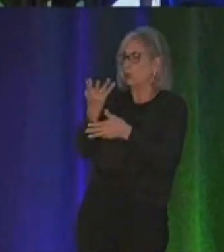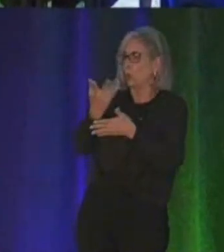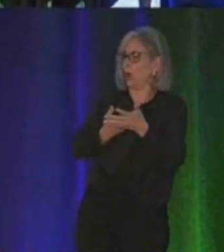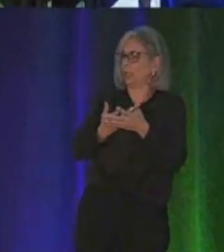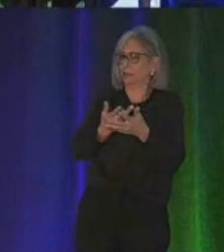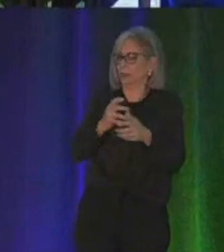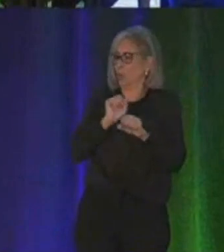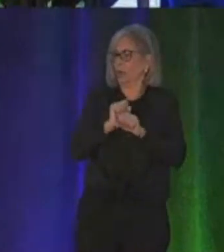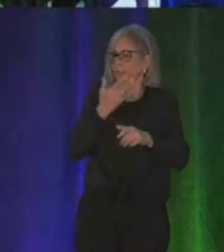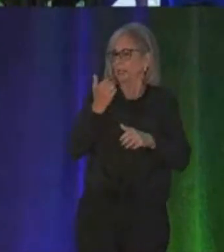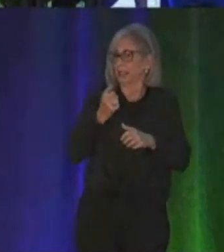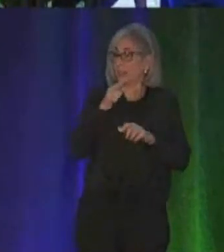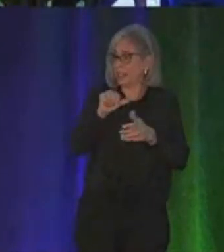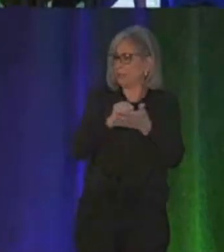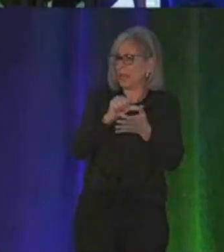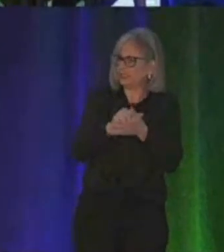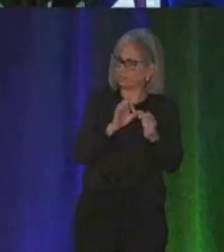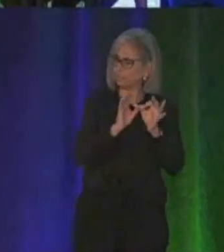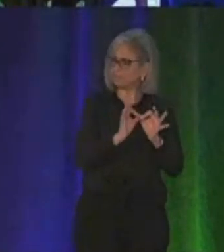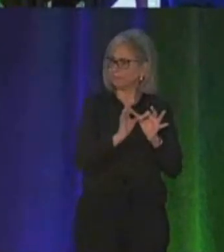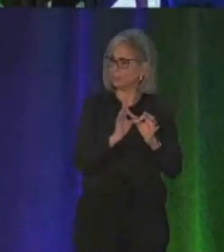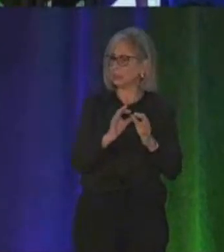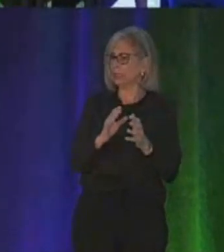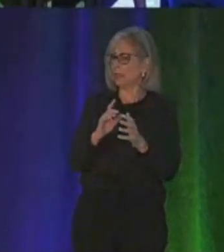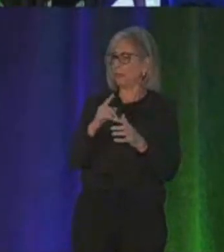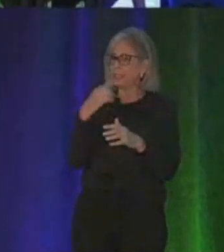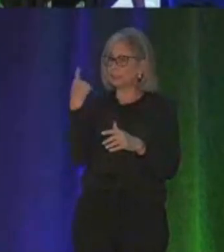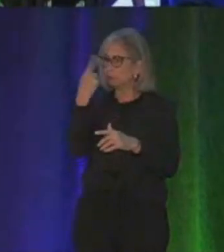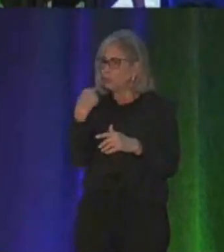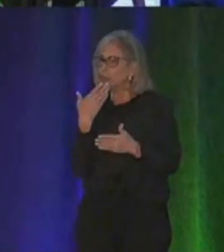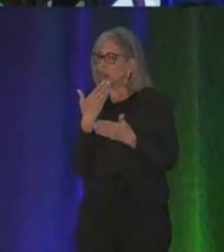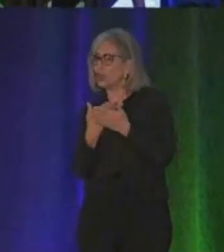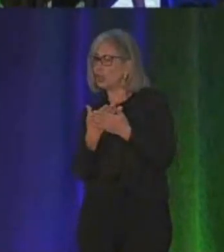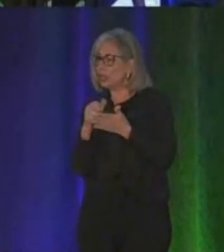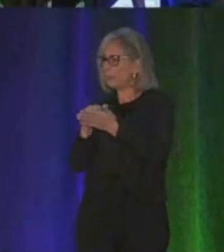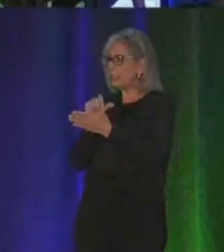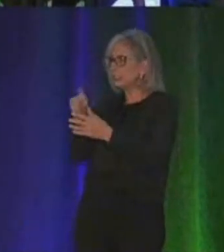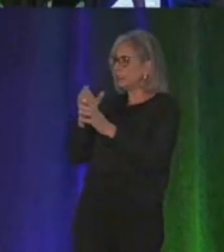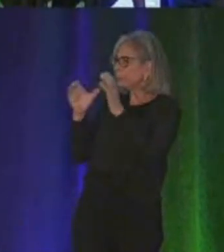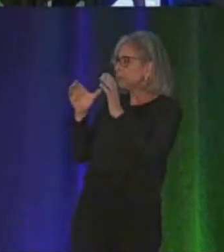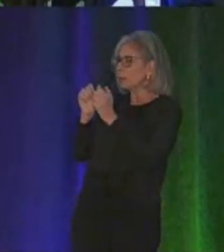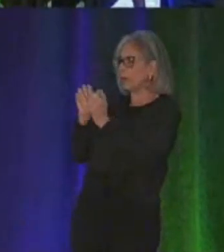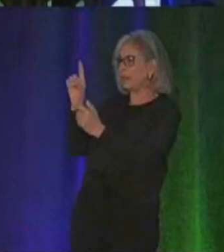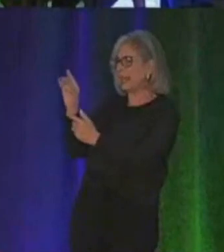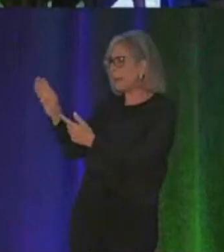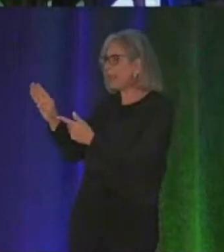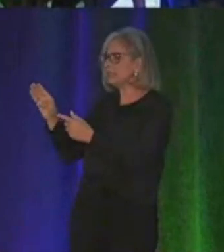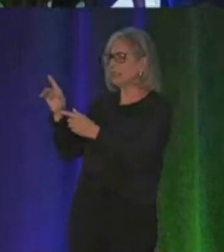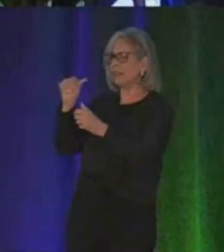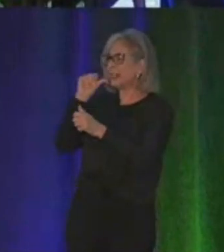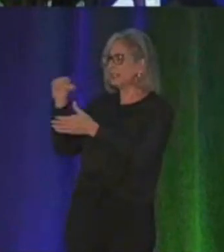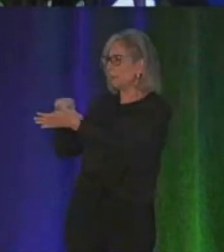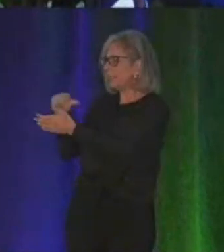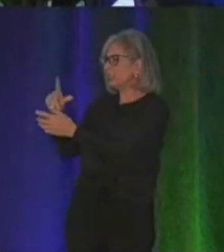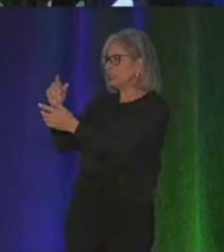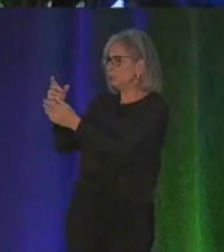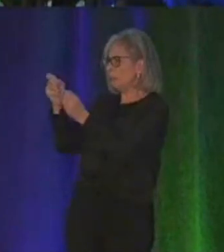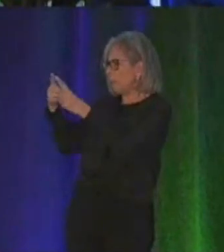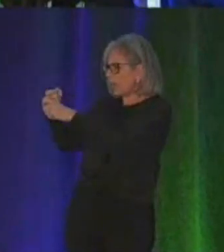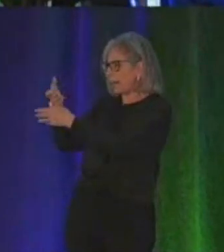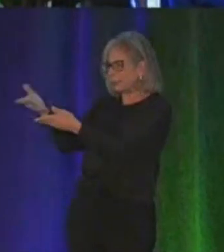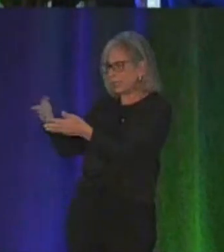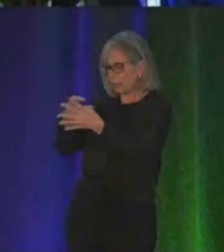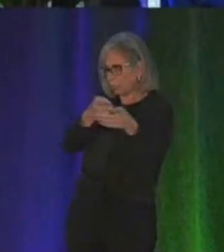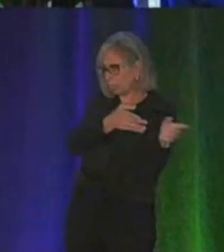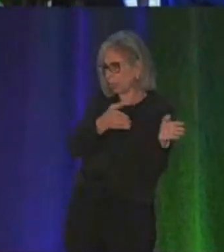say like, okay, like these pages are very static, so just serve them statically. These pages, need to talk to the database. They do other more complex things. And when you